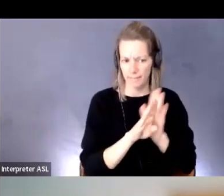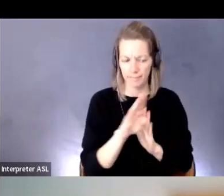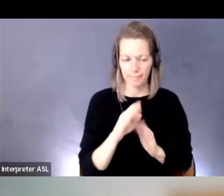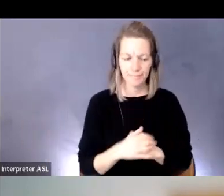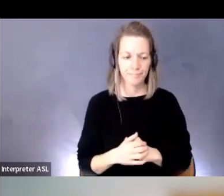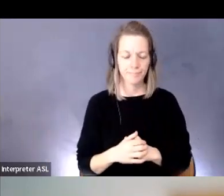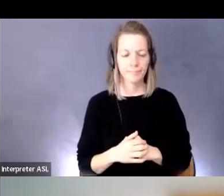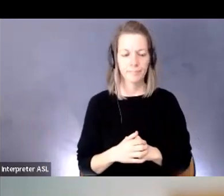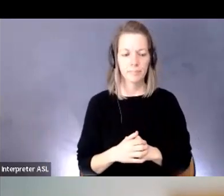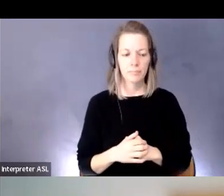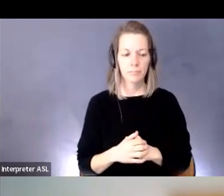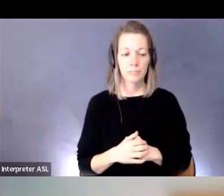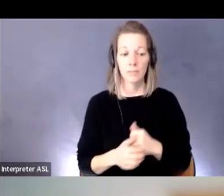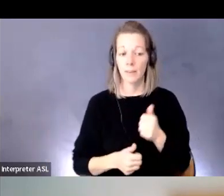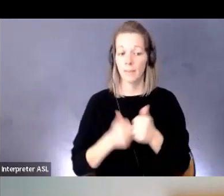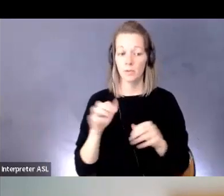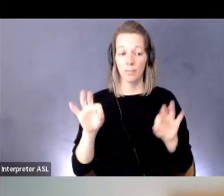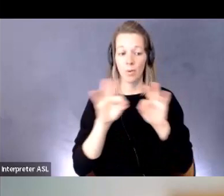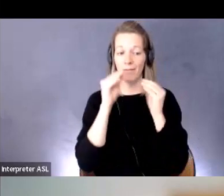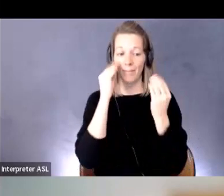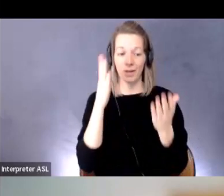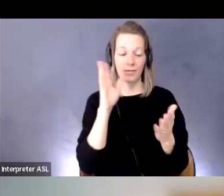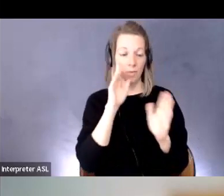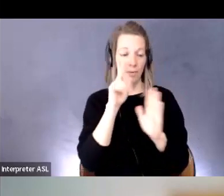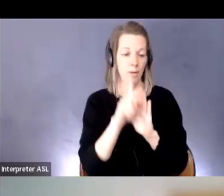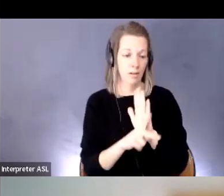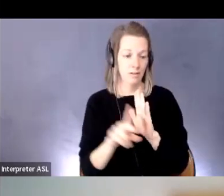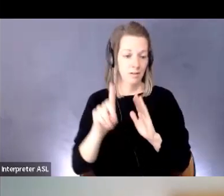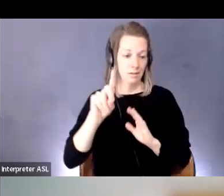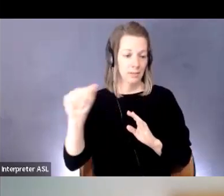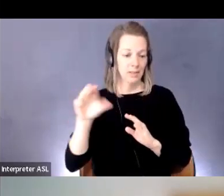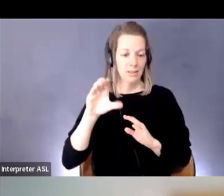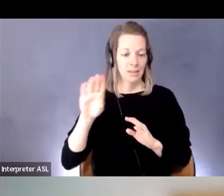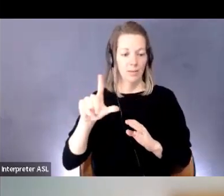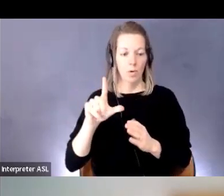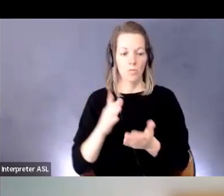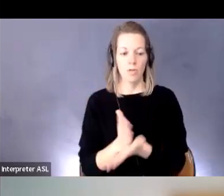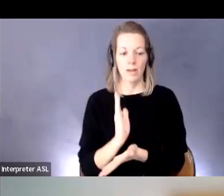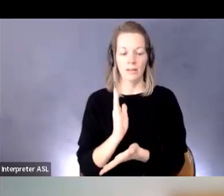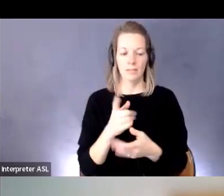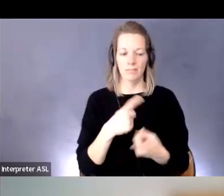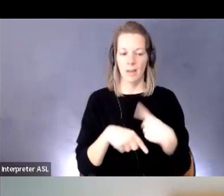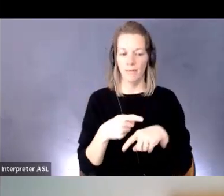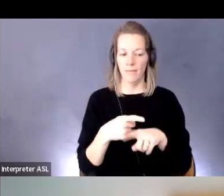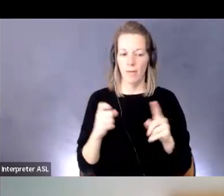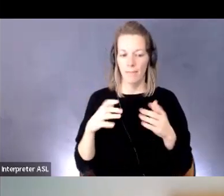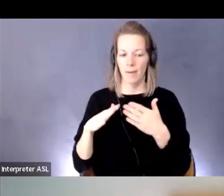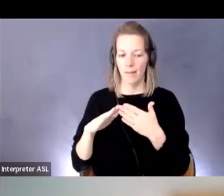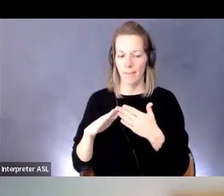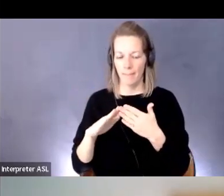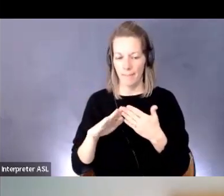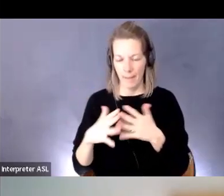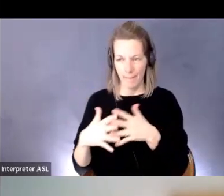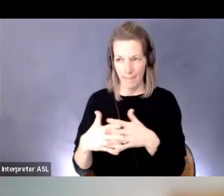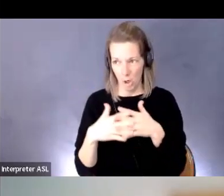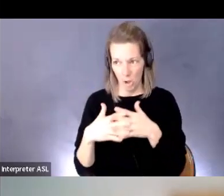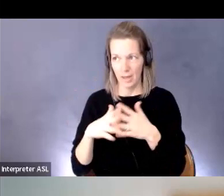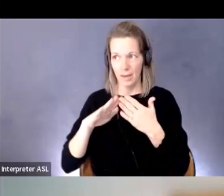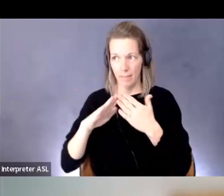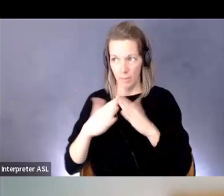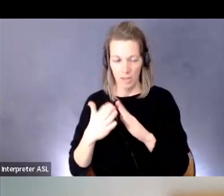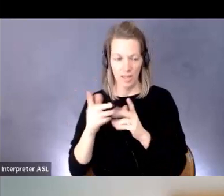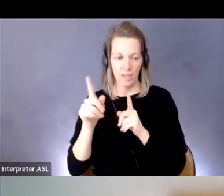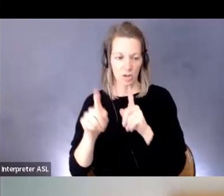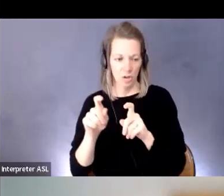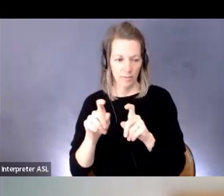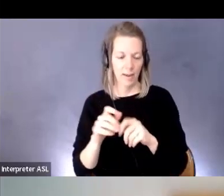Some of the most important information for policy and disability civil rights comes from the American Community Survey, or AAC.